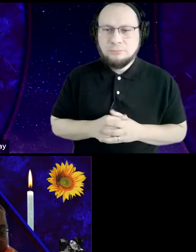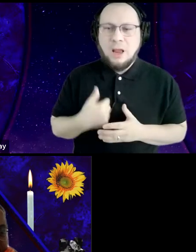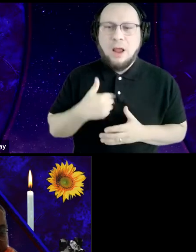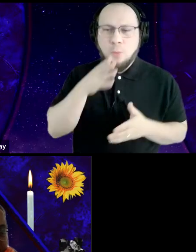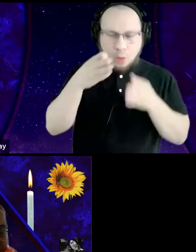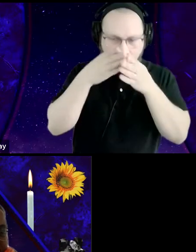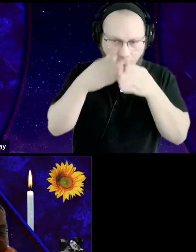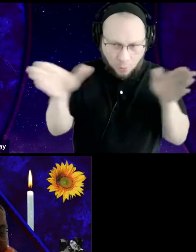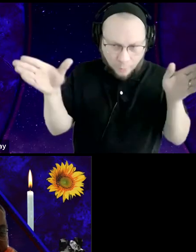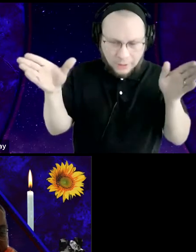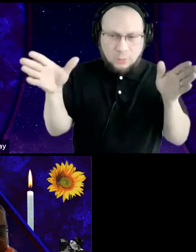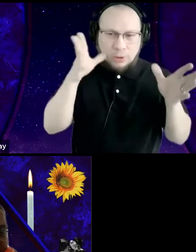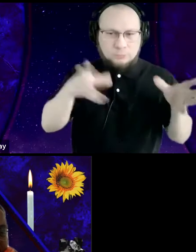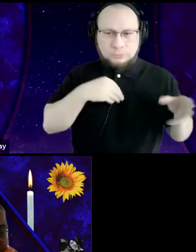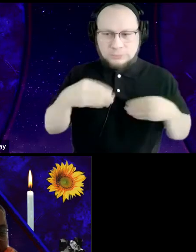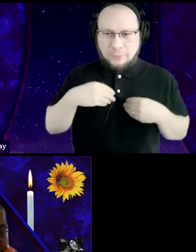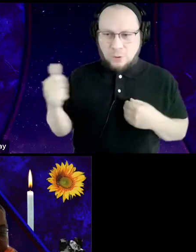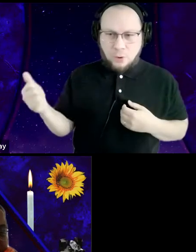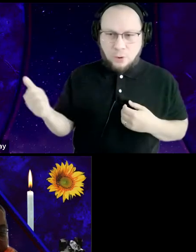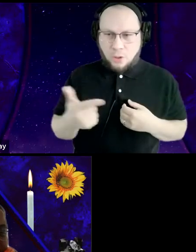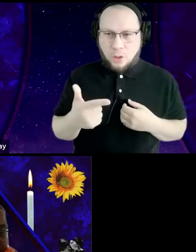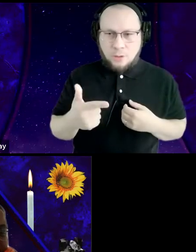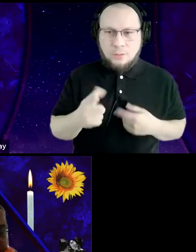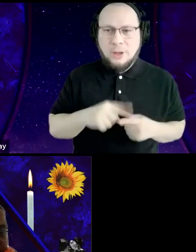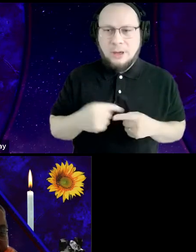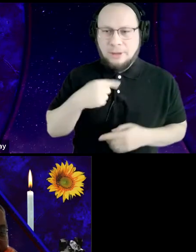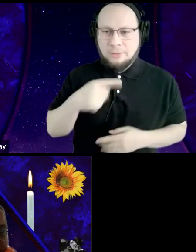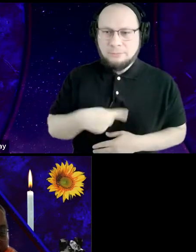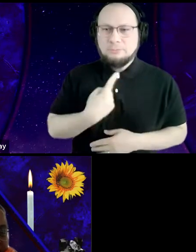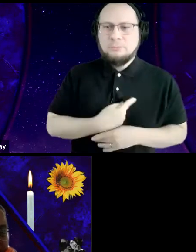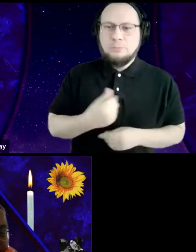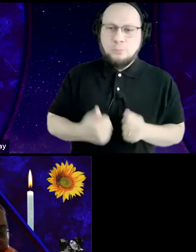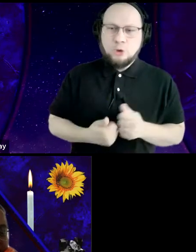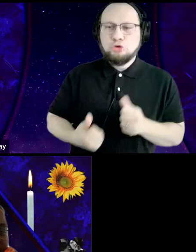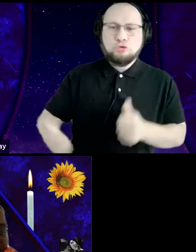all but one and me in that one will.